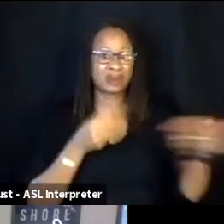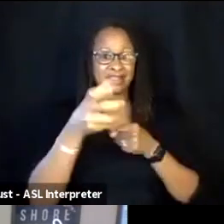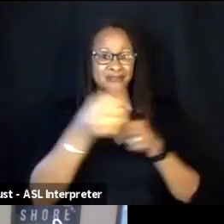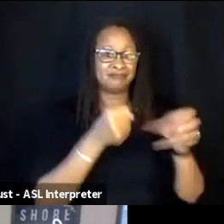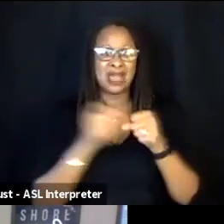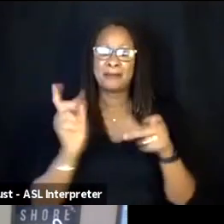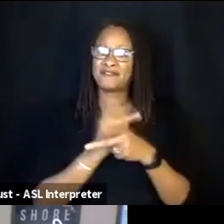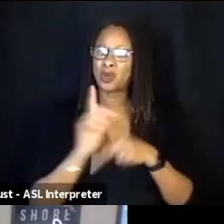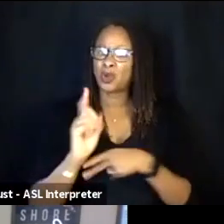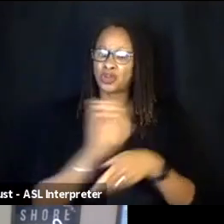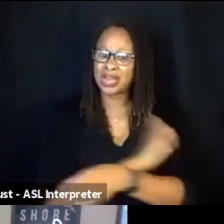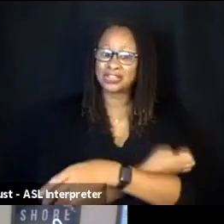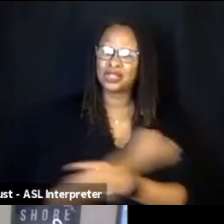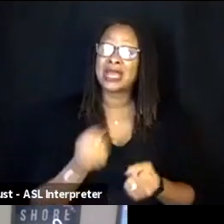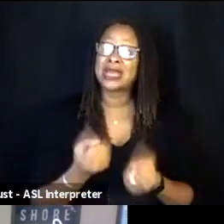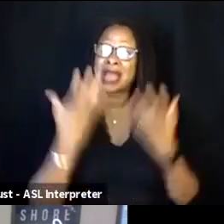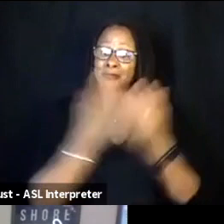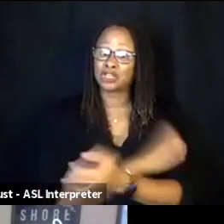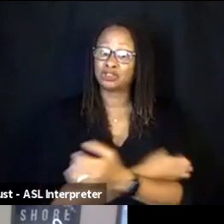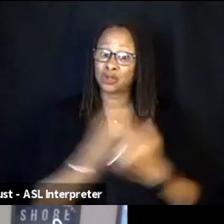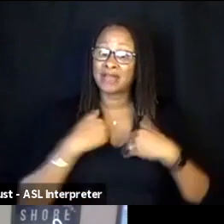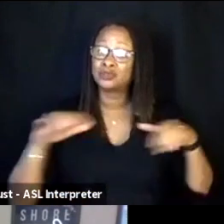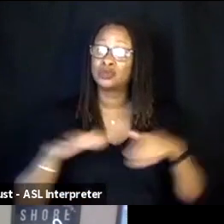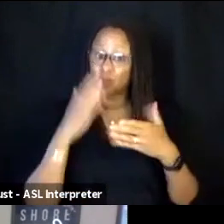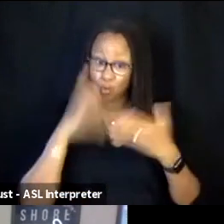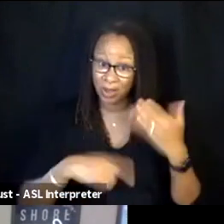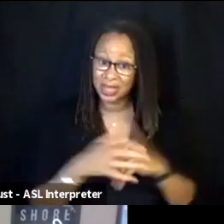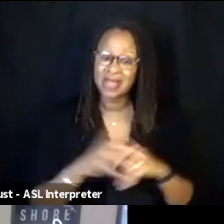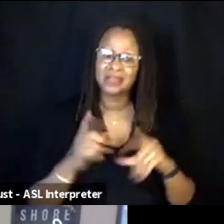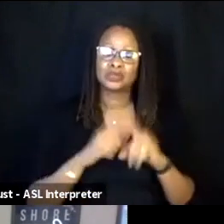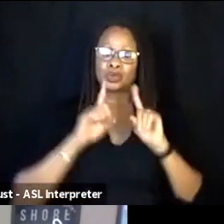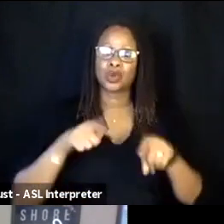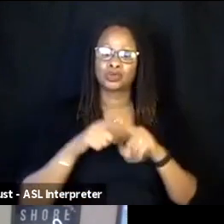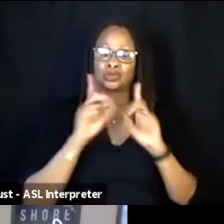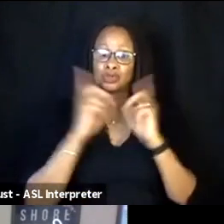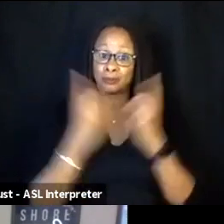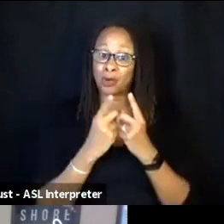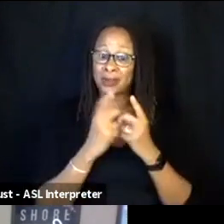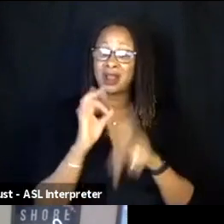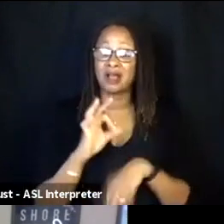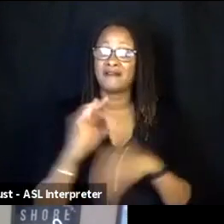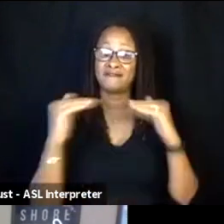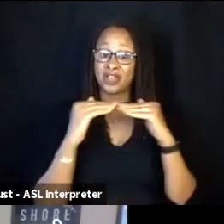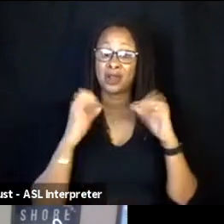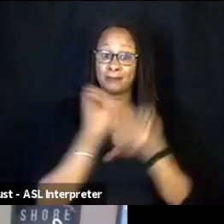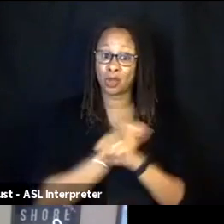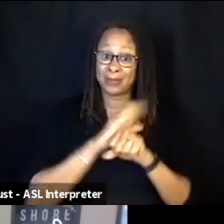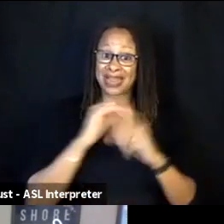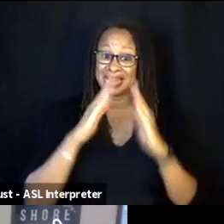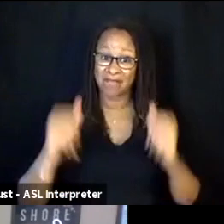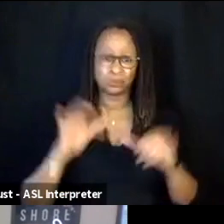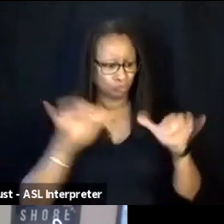energy is and how much energy you have to do what. So if it is to just go to the Department of Fair Employment and Housing, go ahead and do that. If it's to